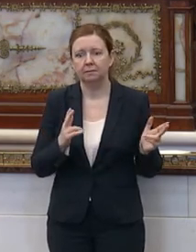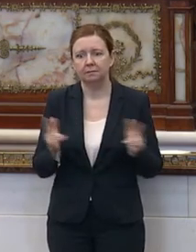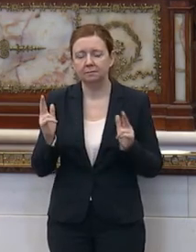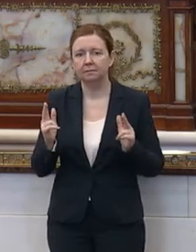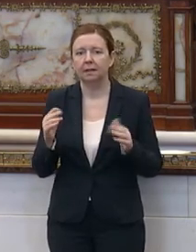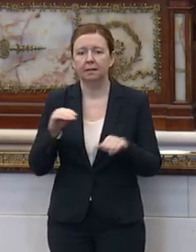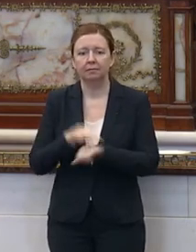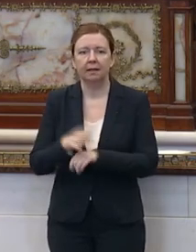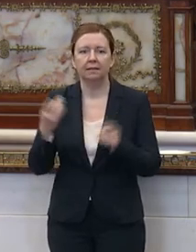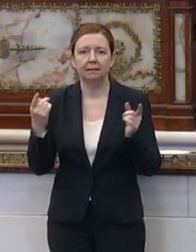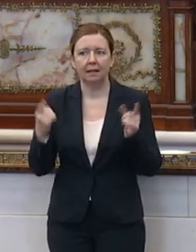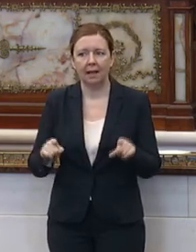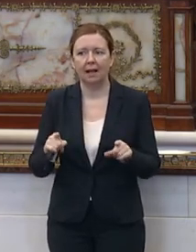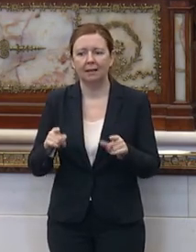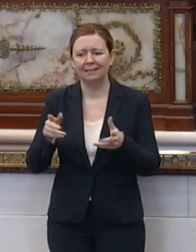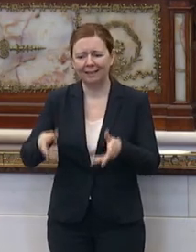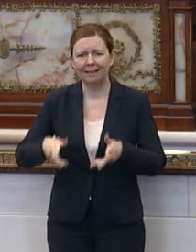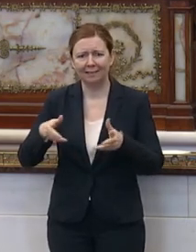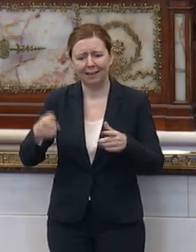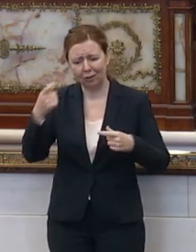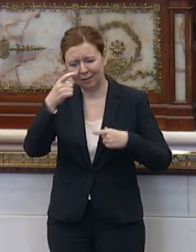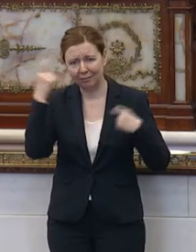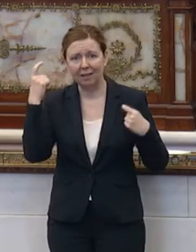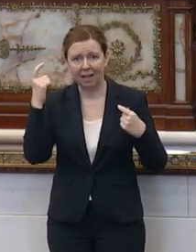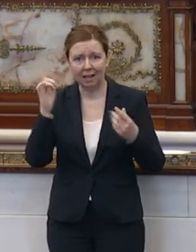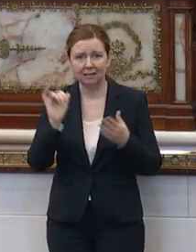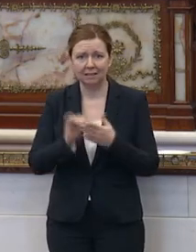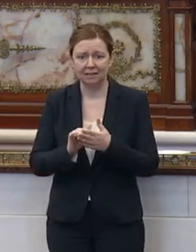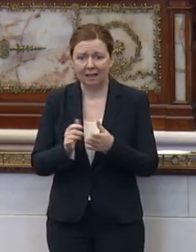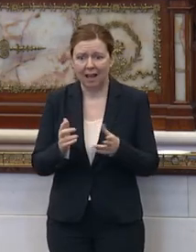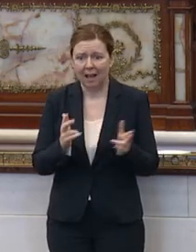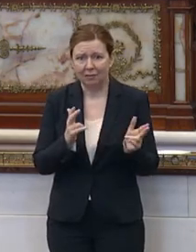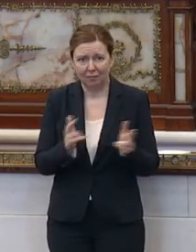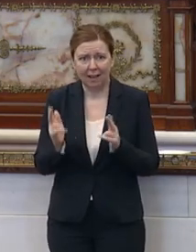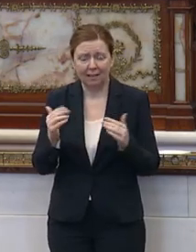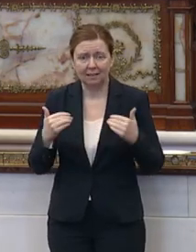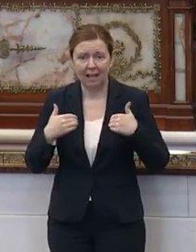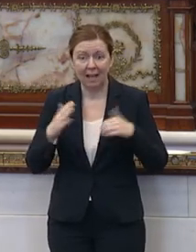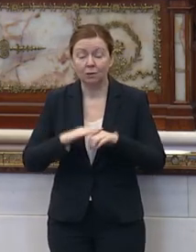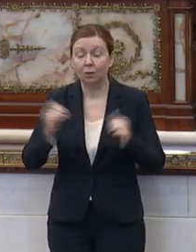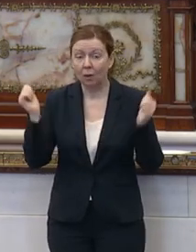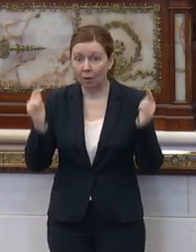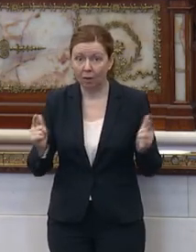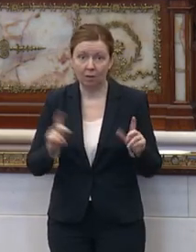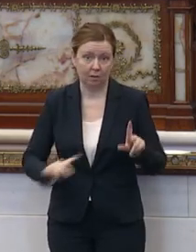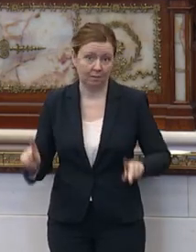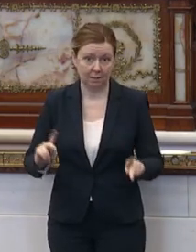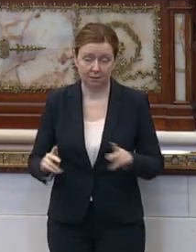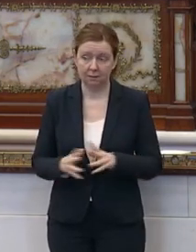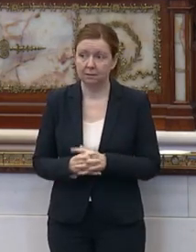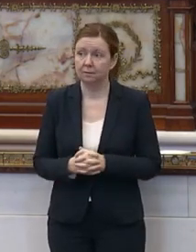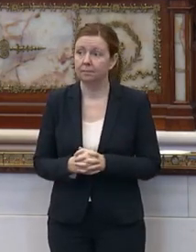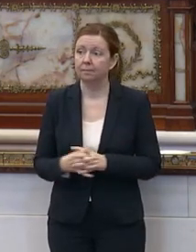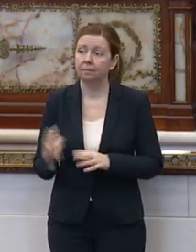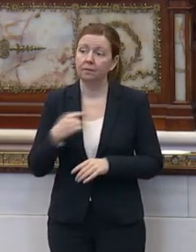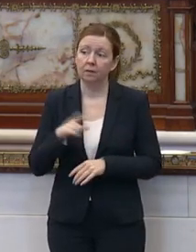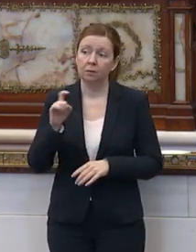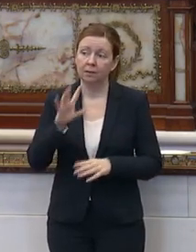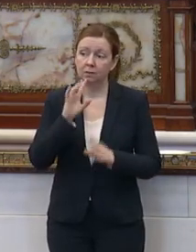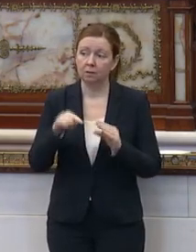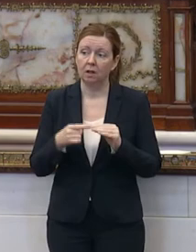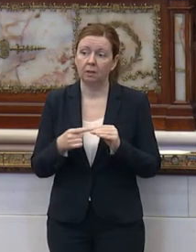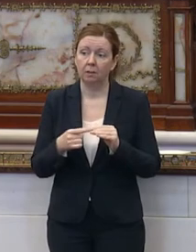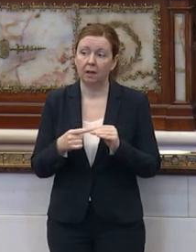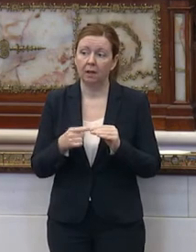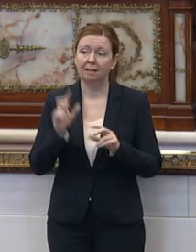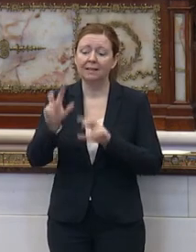effects that it has and the lingering effects that this kind of violence has on all of us, we need to talk about